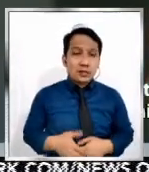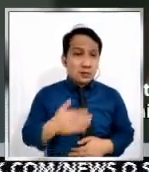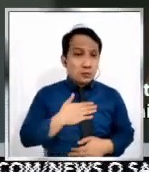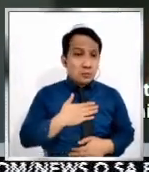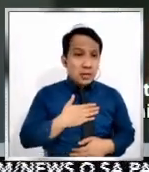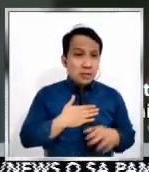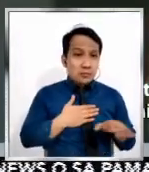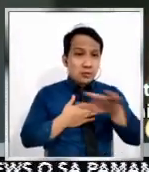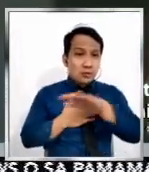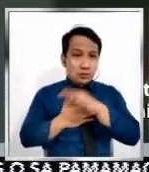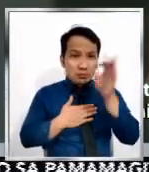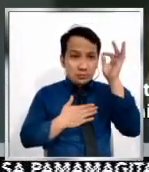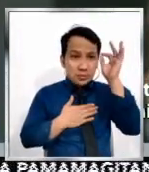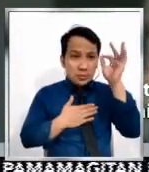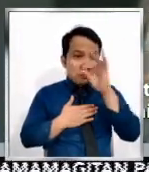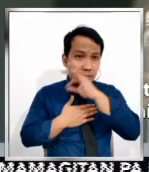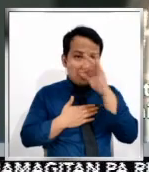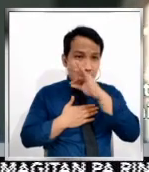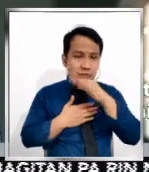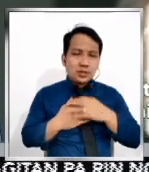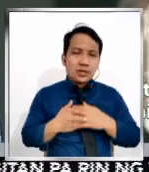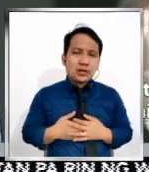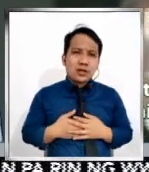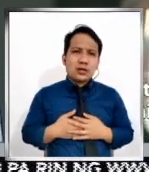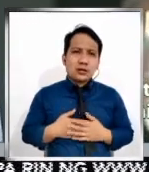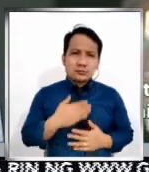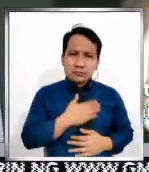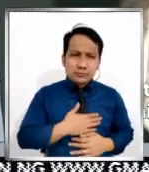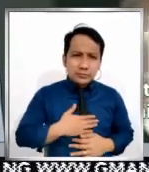Filipinos, please set